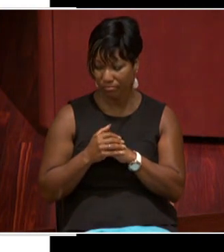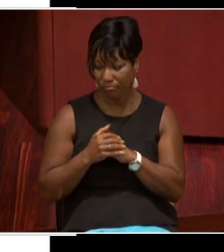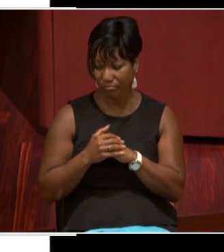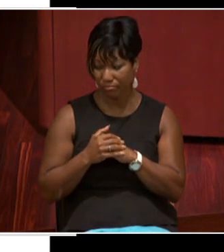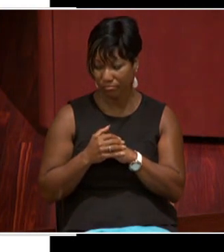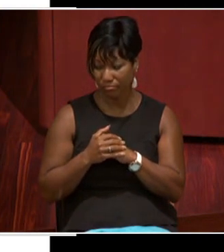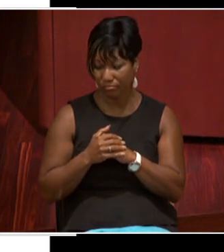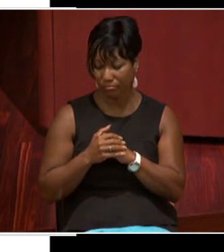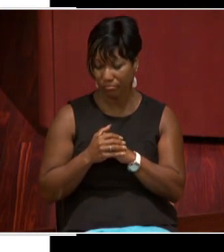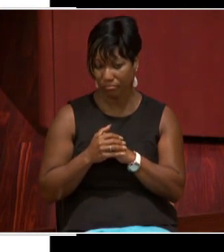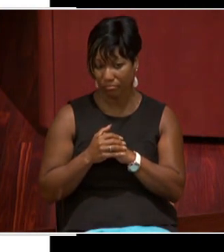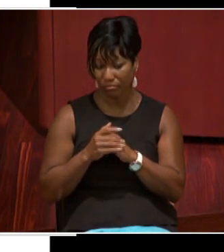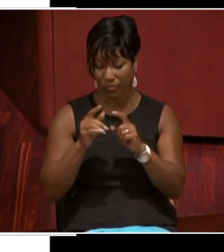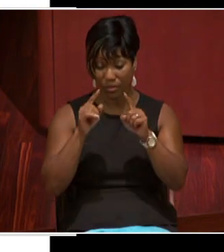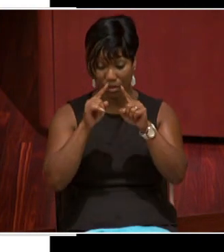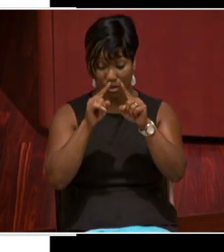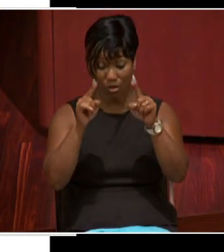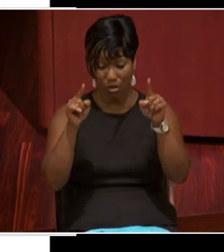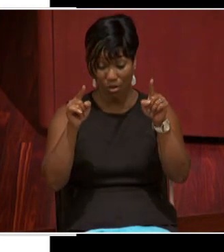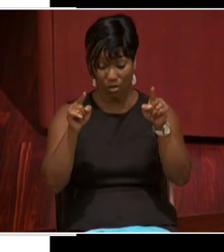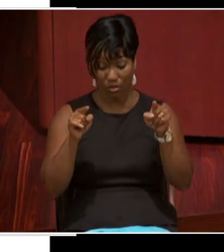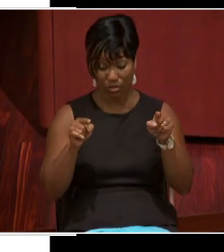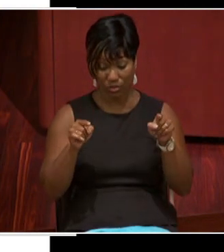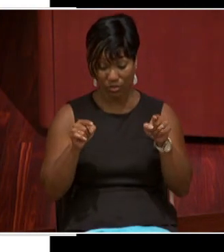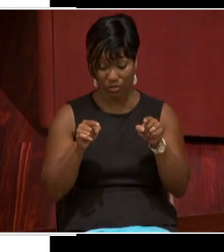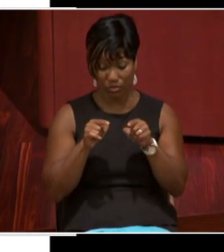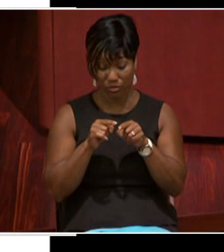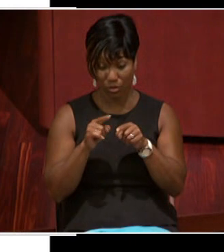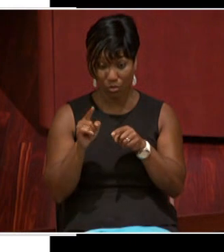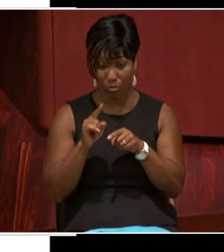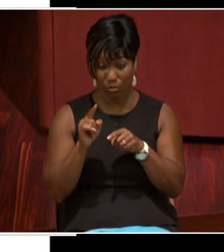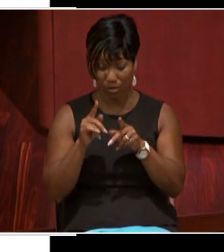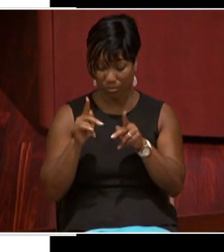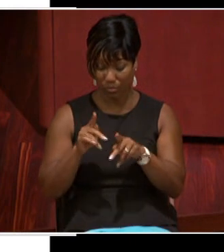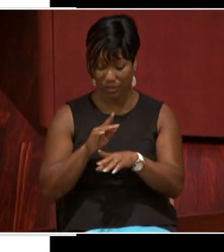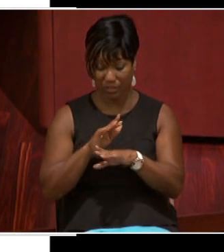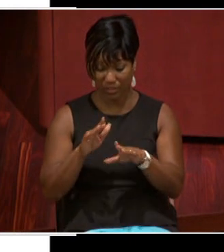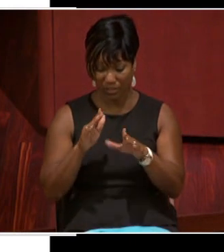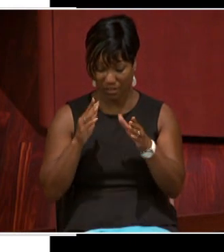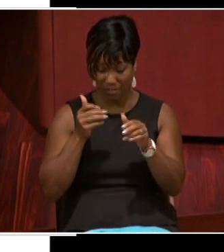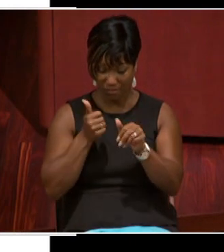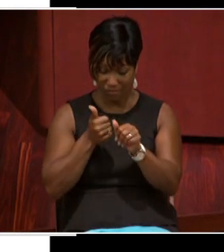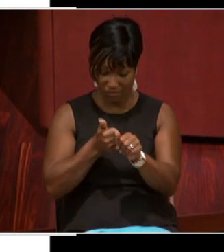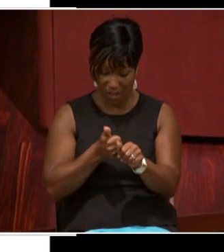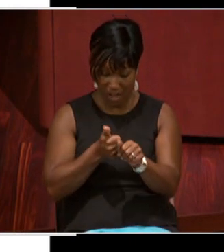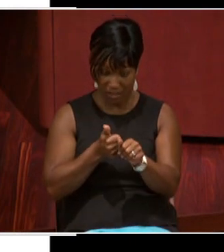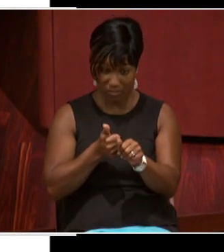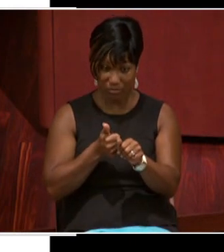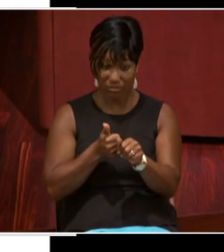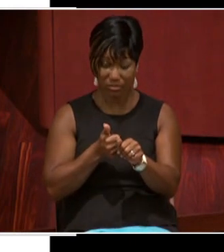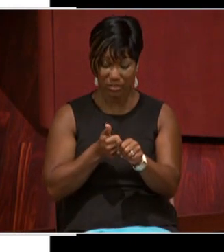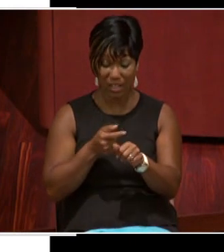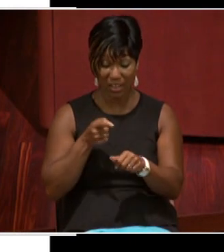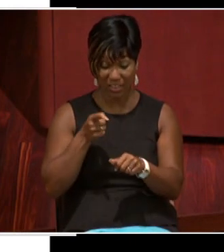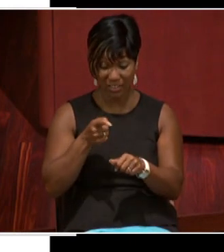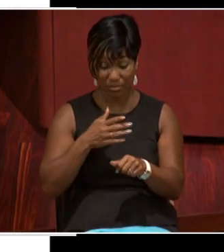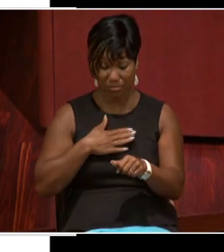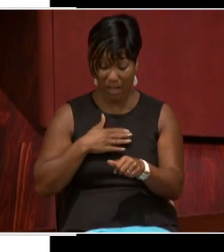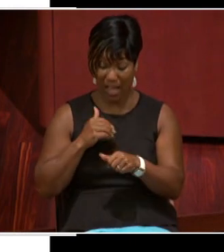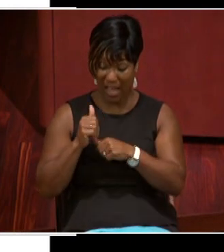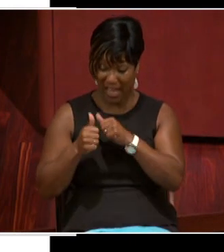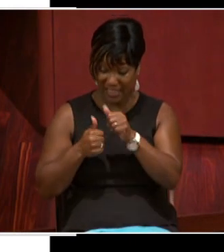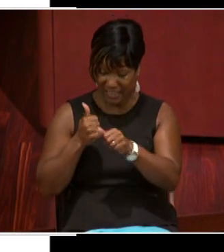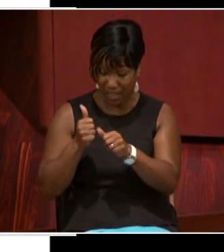And up on the screen is a case where the enumerator did not follow instructions, and it's a good thing. This is my ancestor with